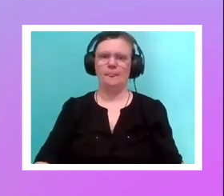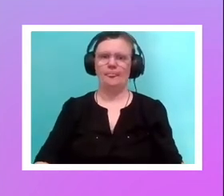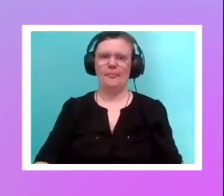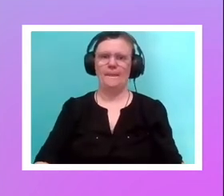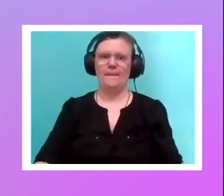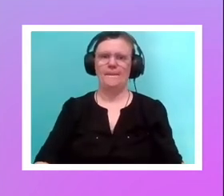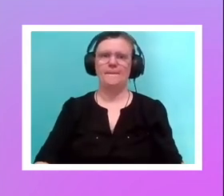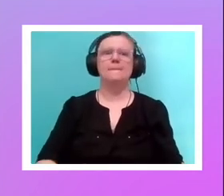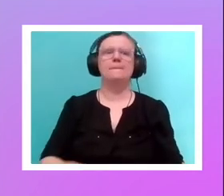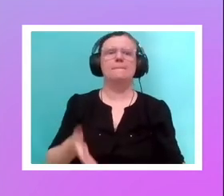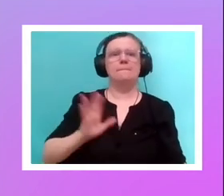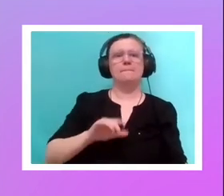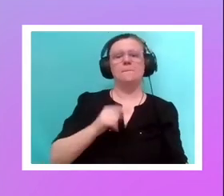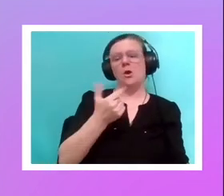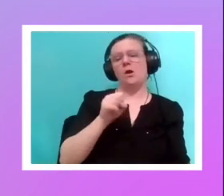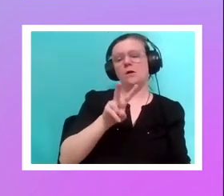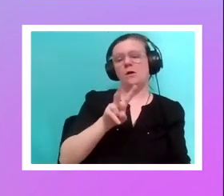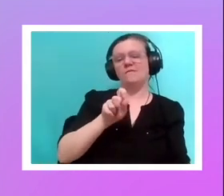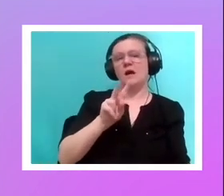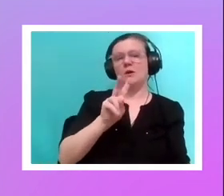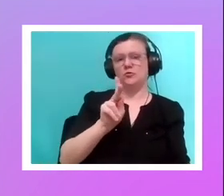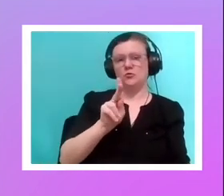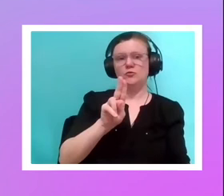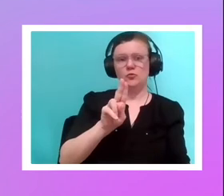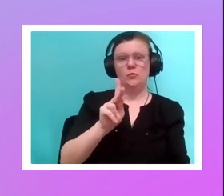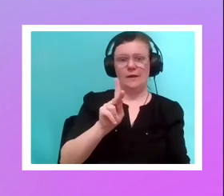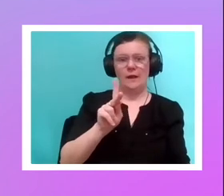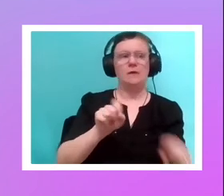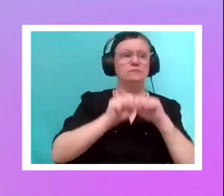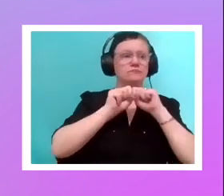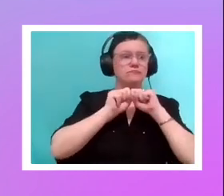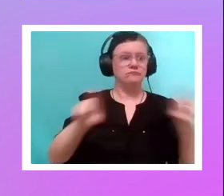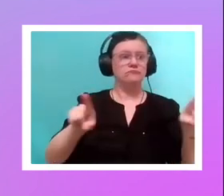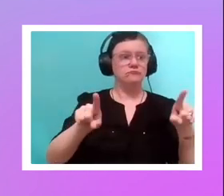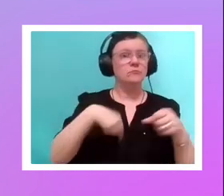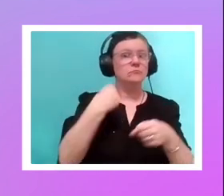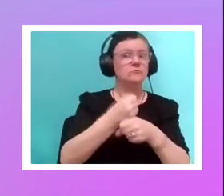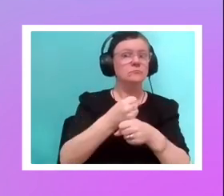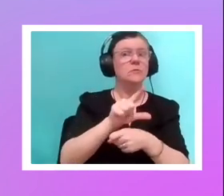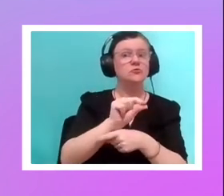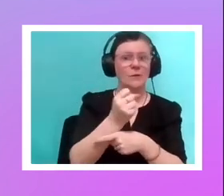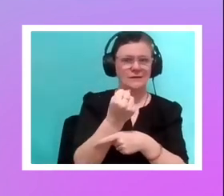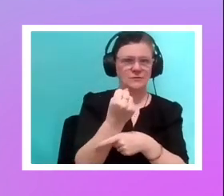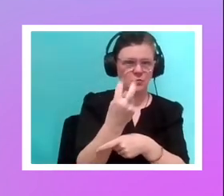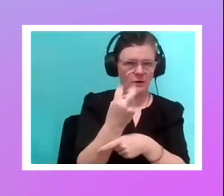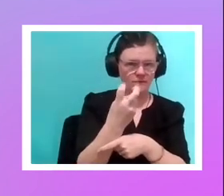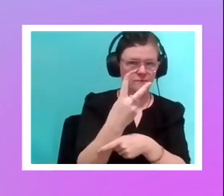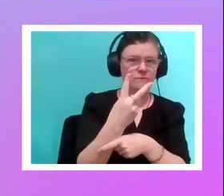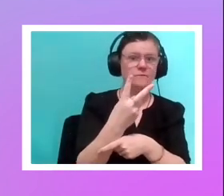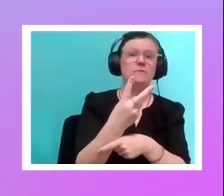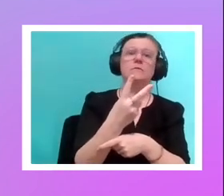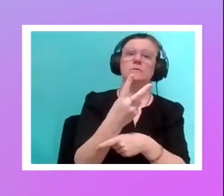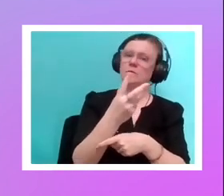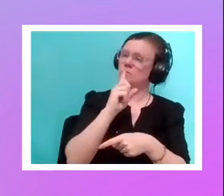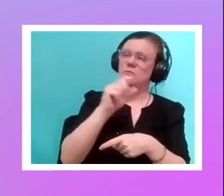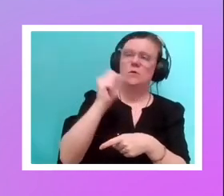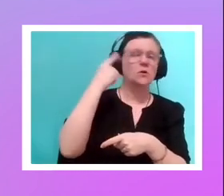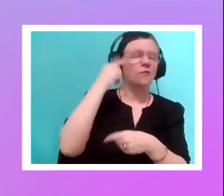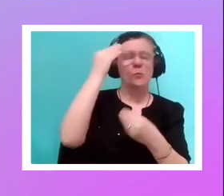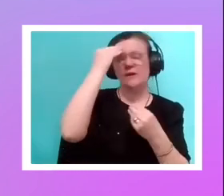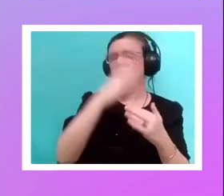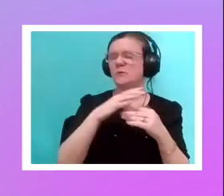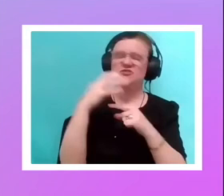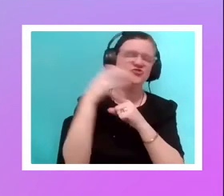So just going back to gov.uk, gov.uk was launched in 2012. And it helped lead the world in accessible government information